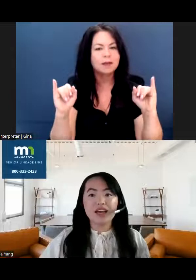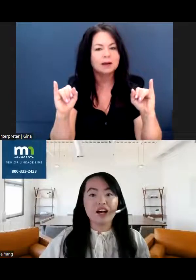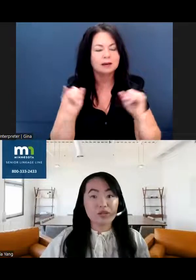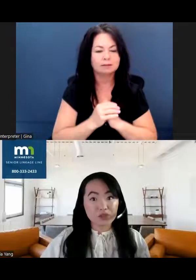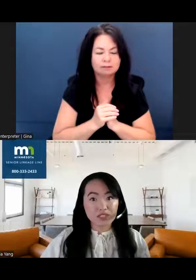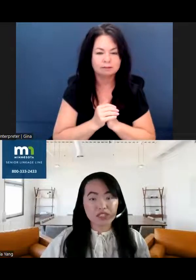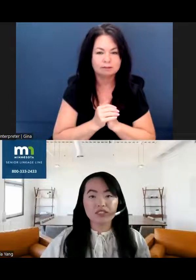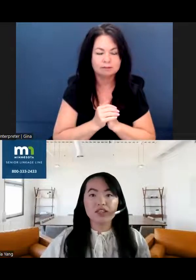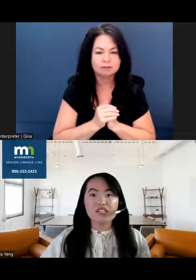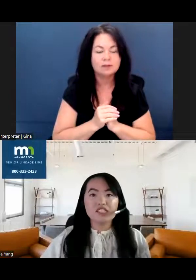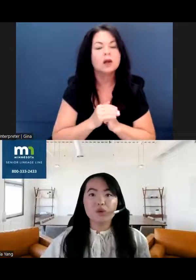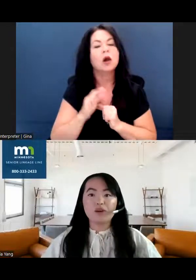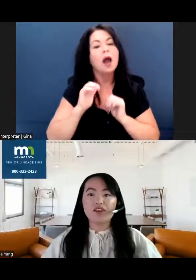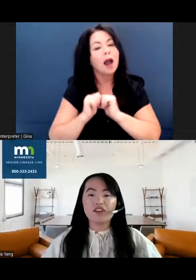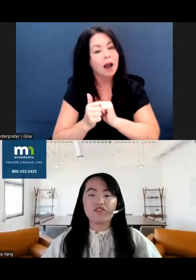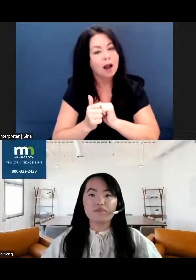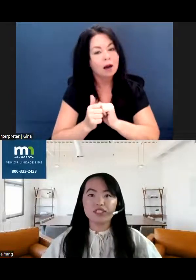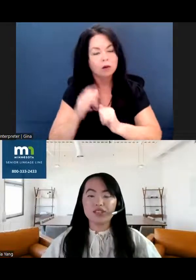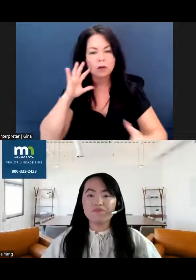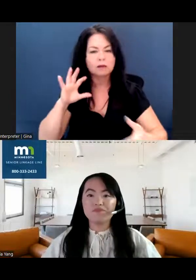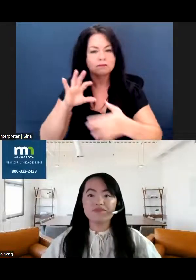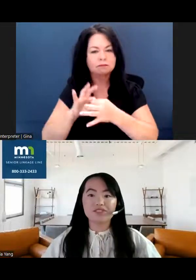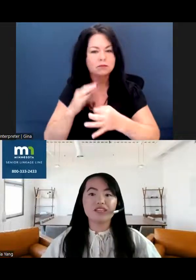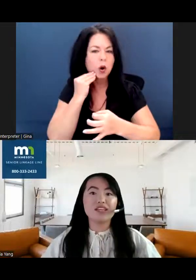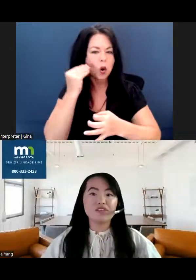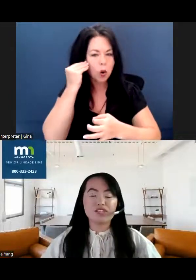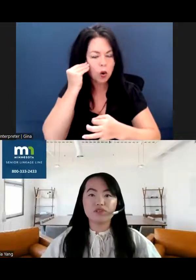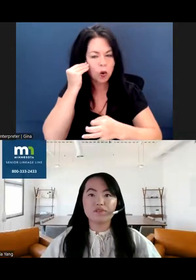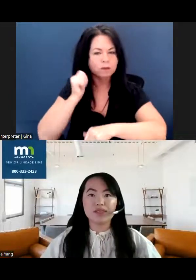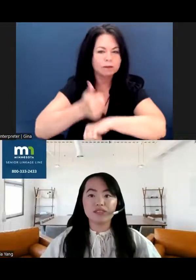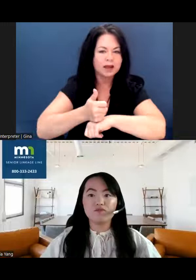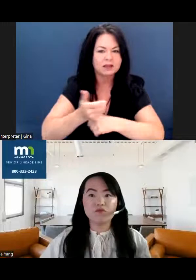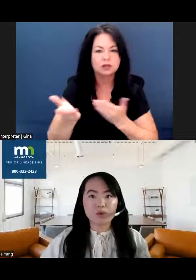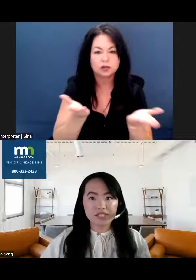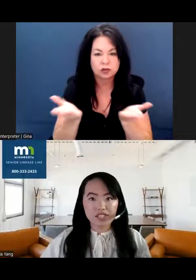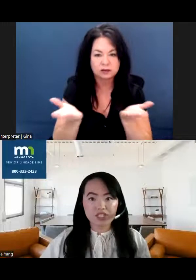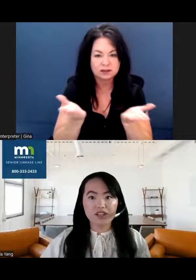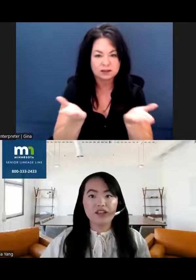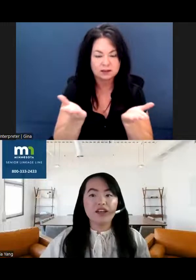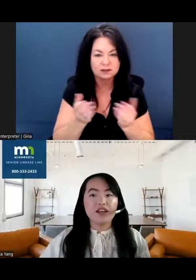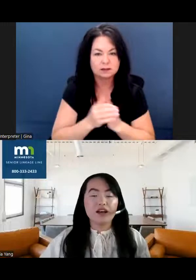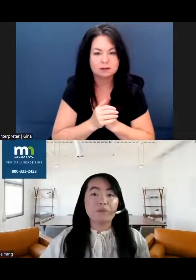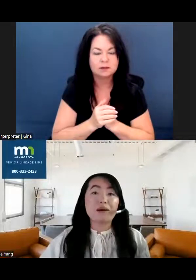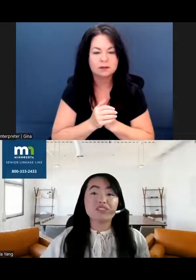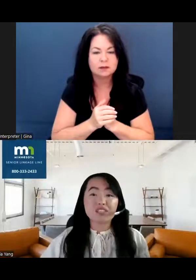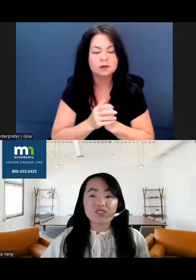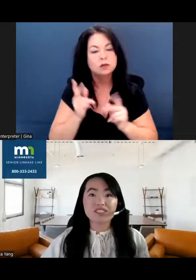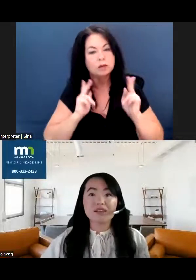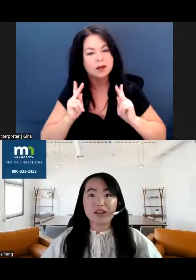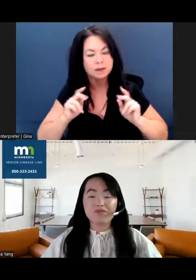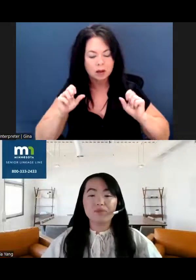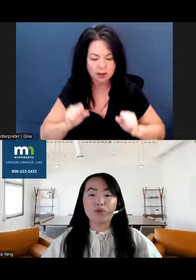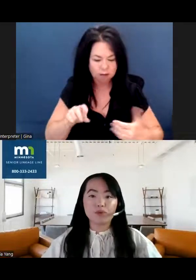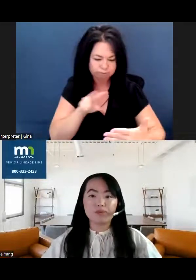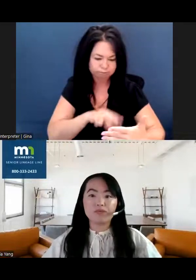community-based resources. So we provide information so that the individual can make the informed decision about services